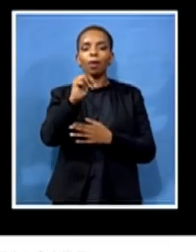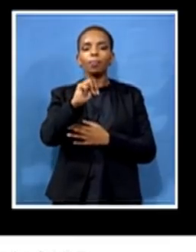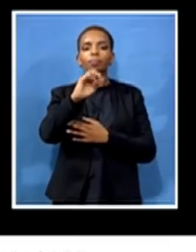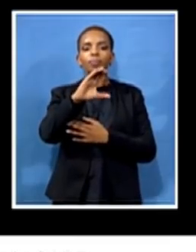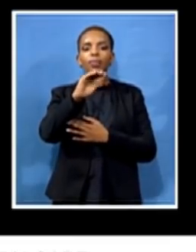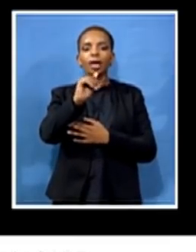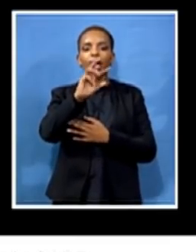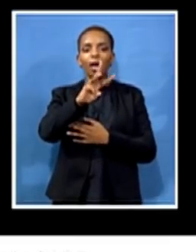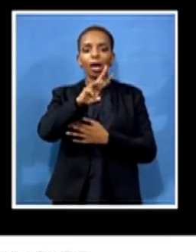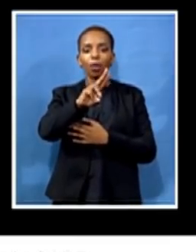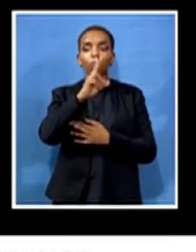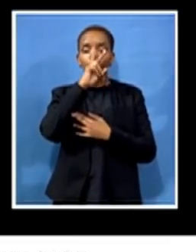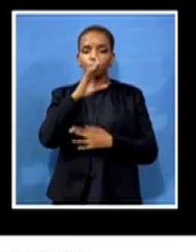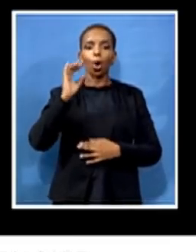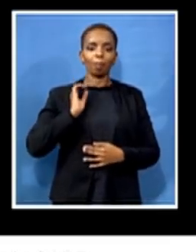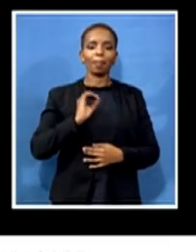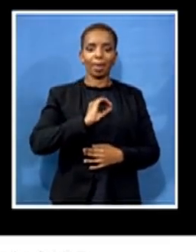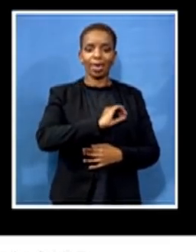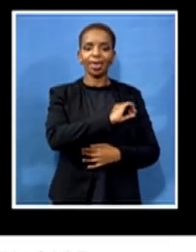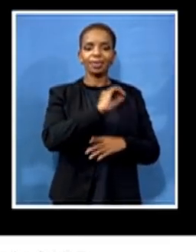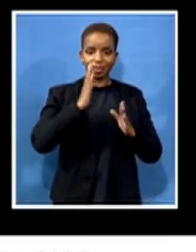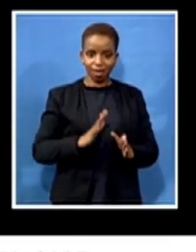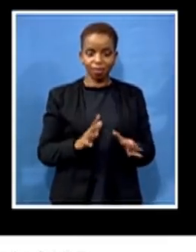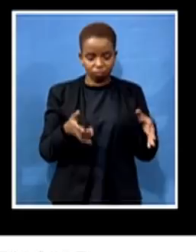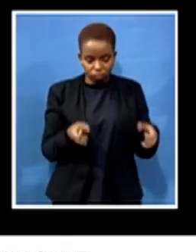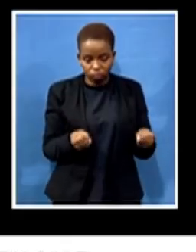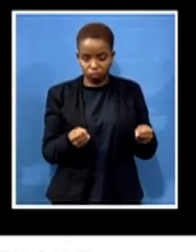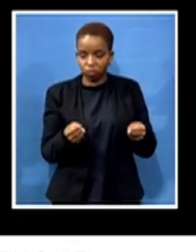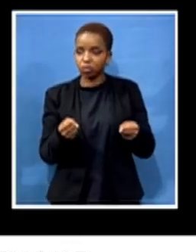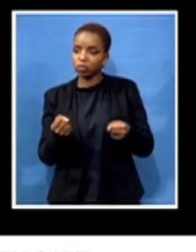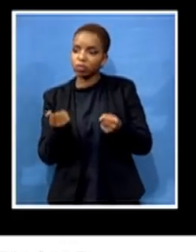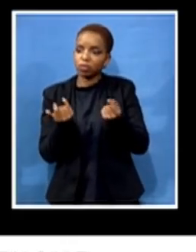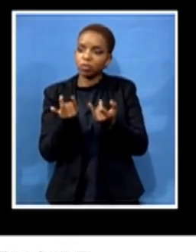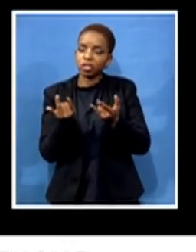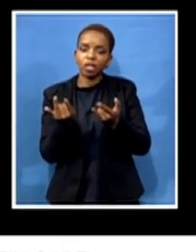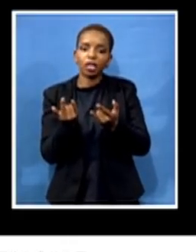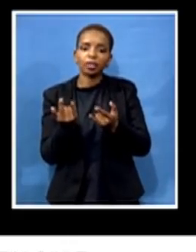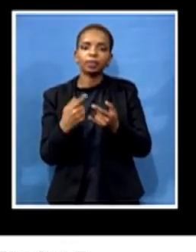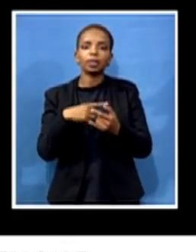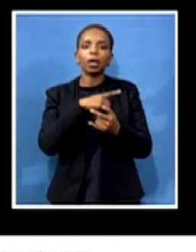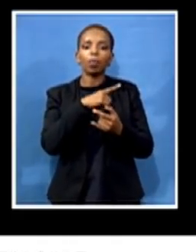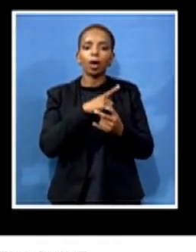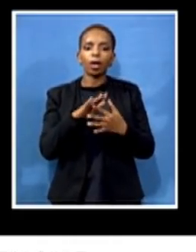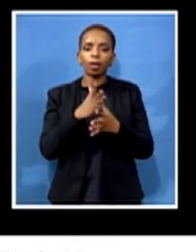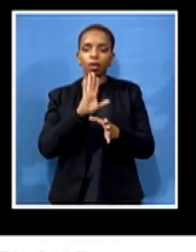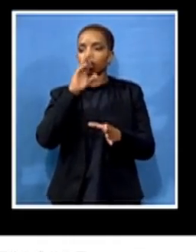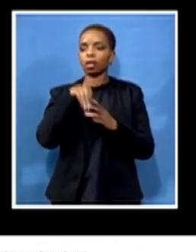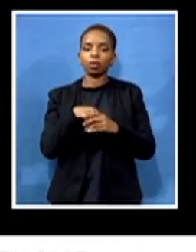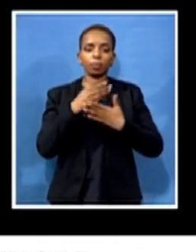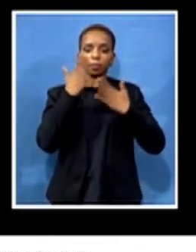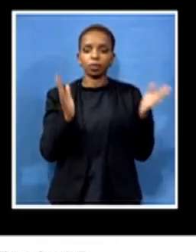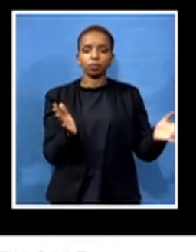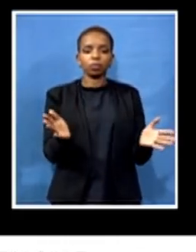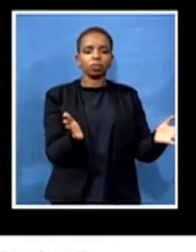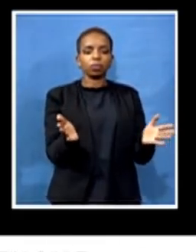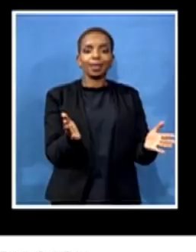the distribution of food parcels only because she was not involved. Are you prepared to take actions against